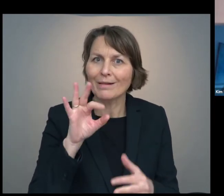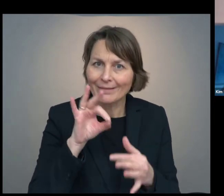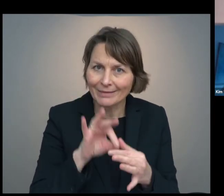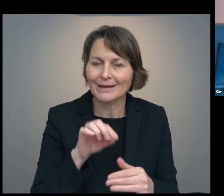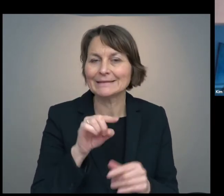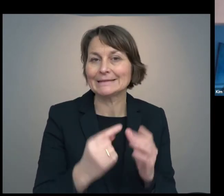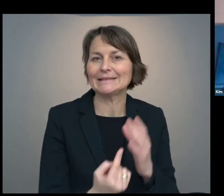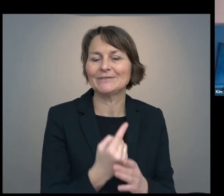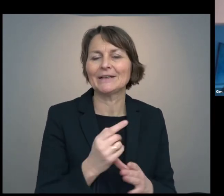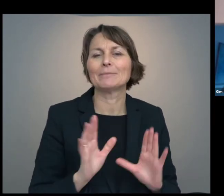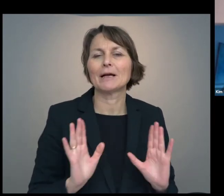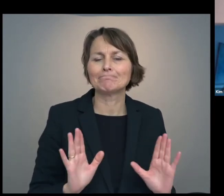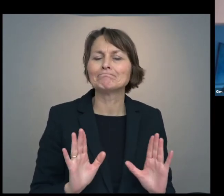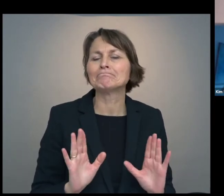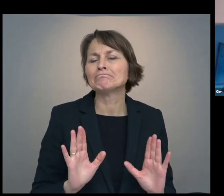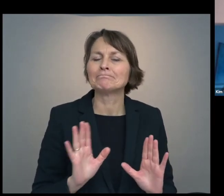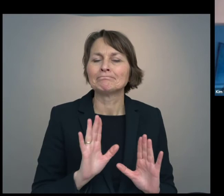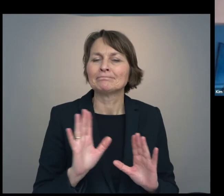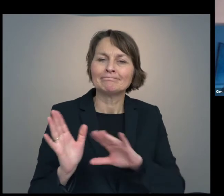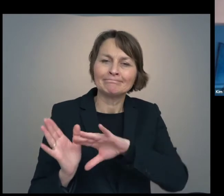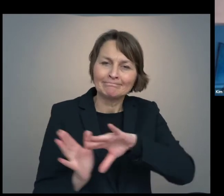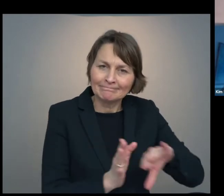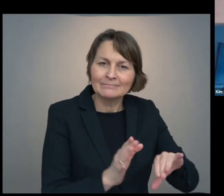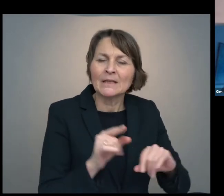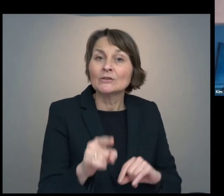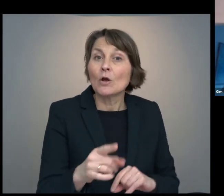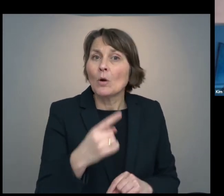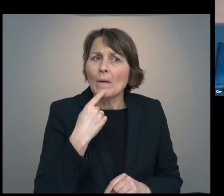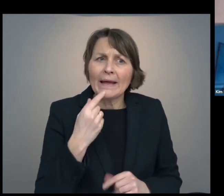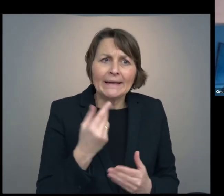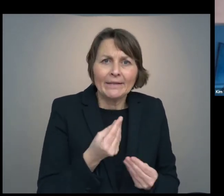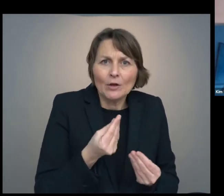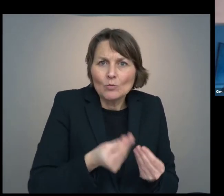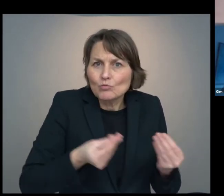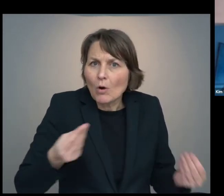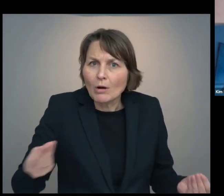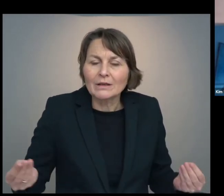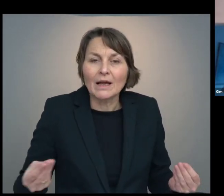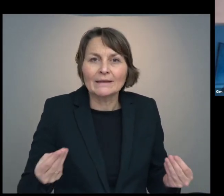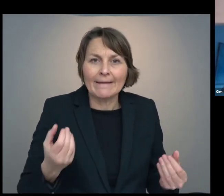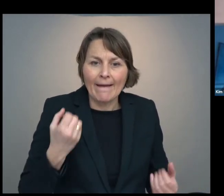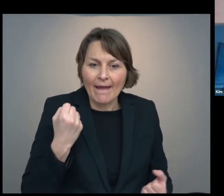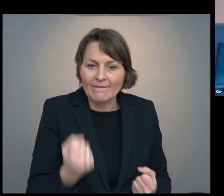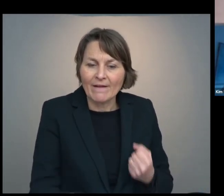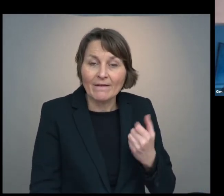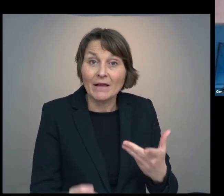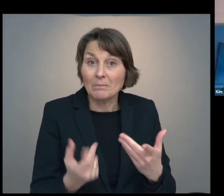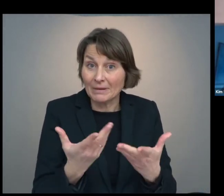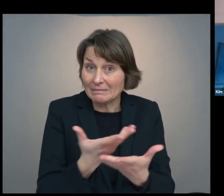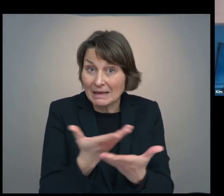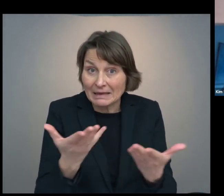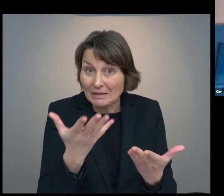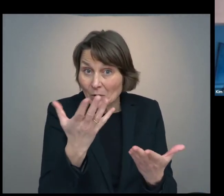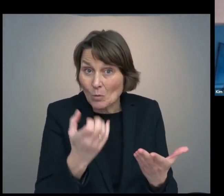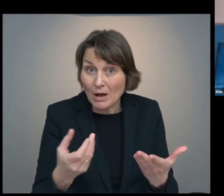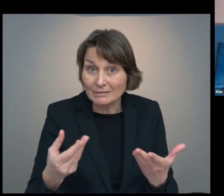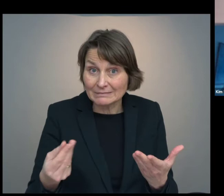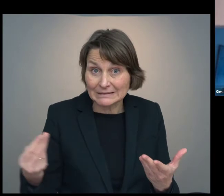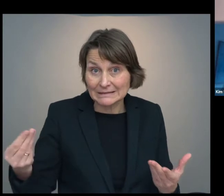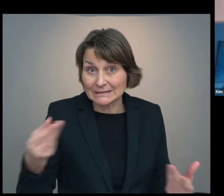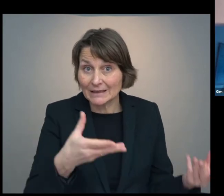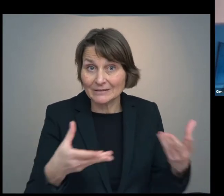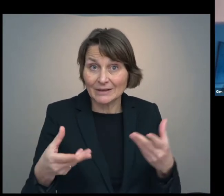There were a lot of requests for stats around uses of the products you've got. Have you got any that you can share with us?